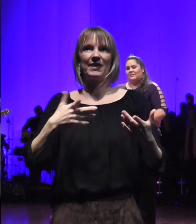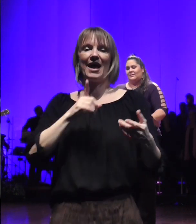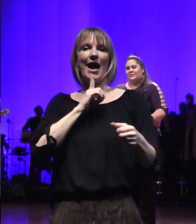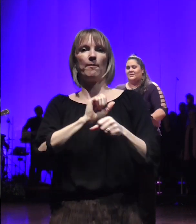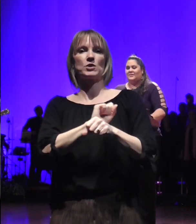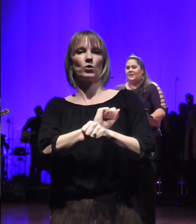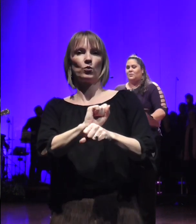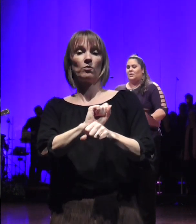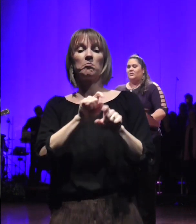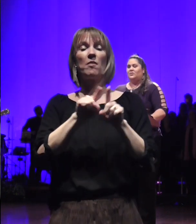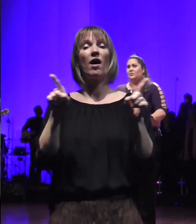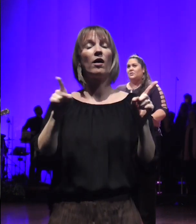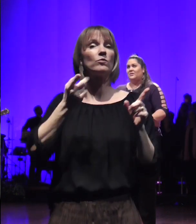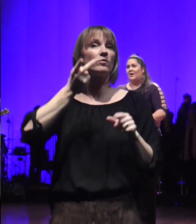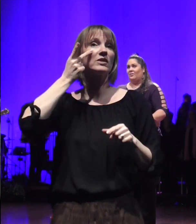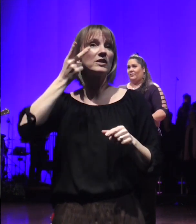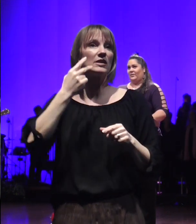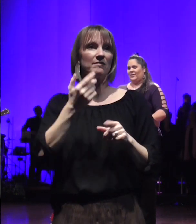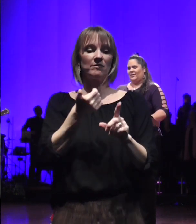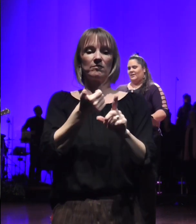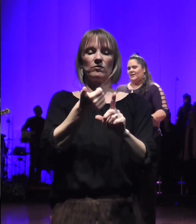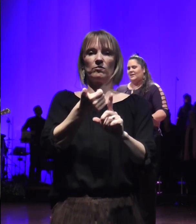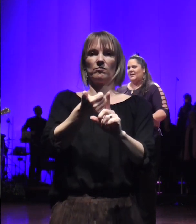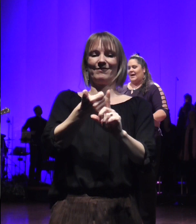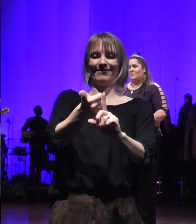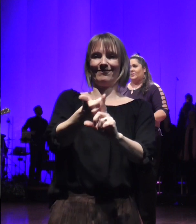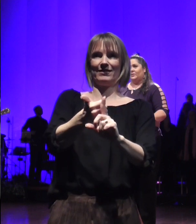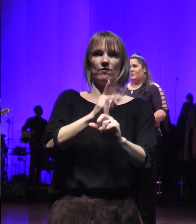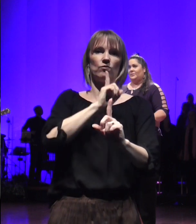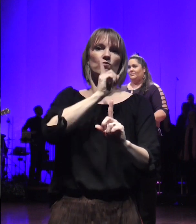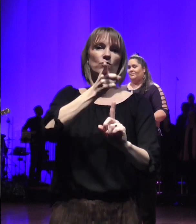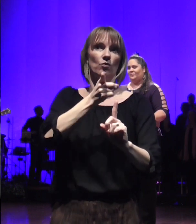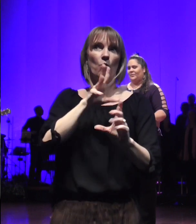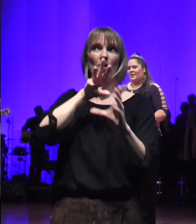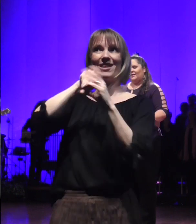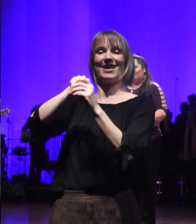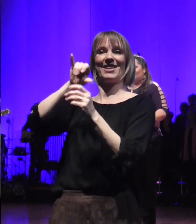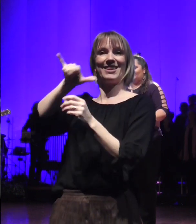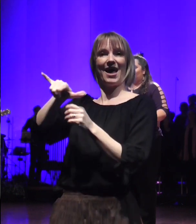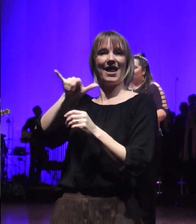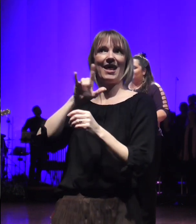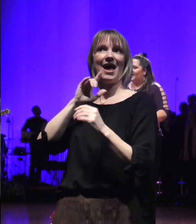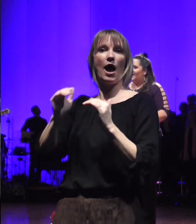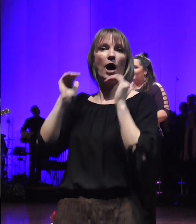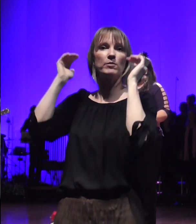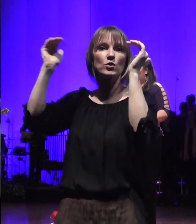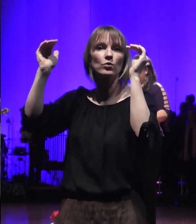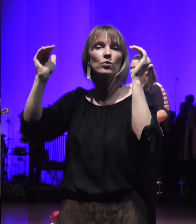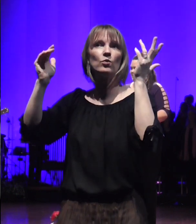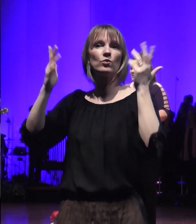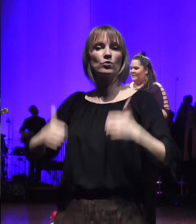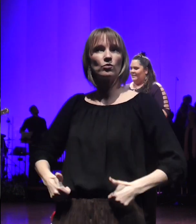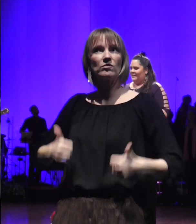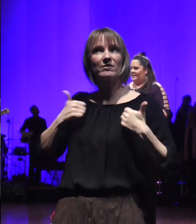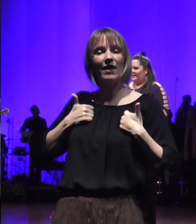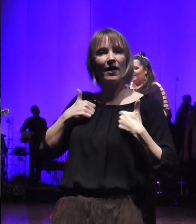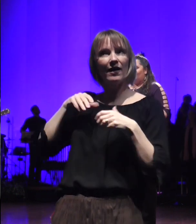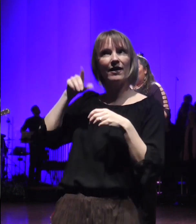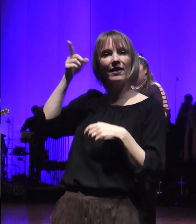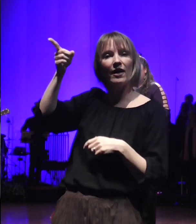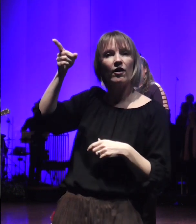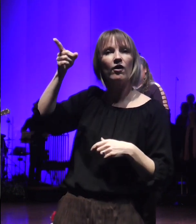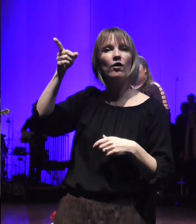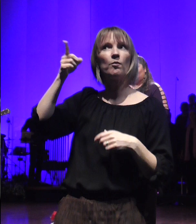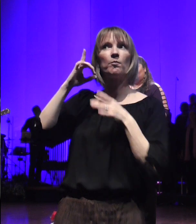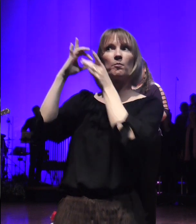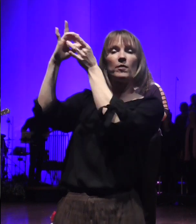Yet, to see one's true self in the absolute, to subside in it and